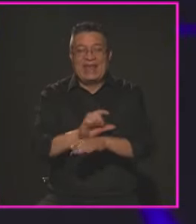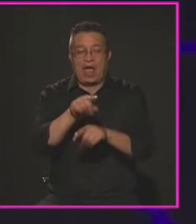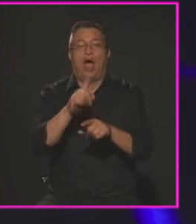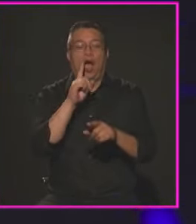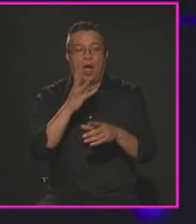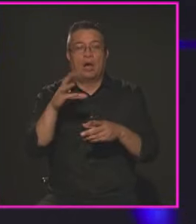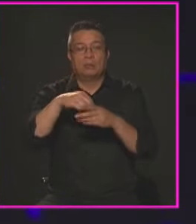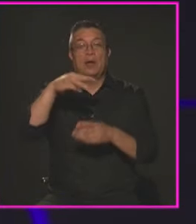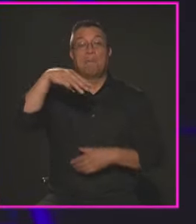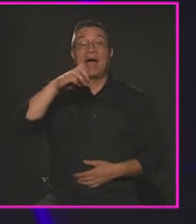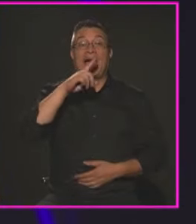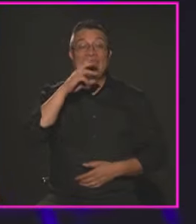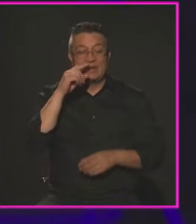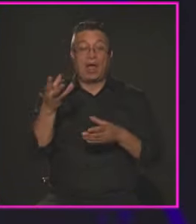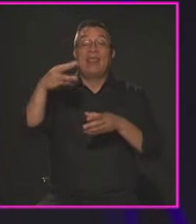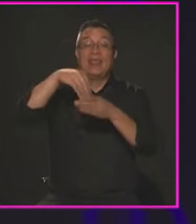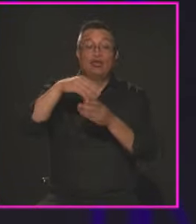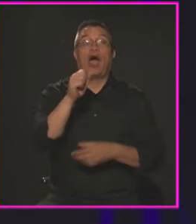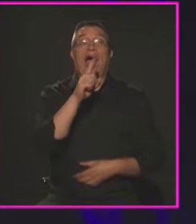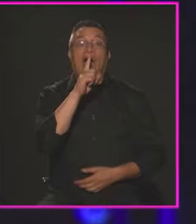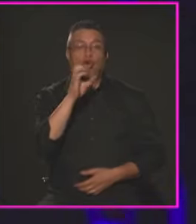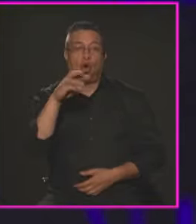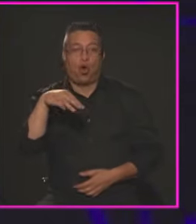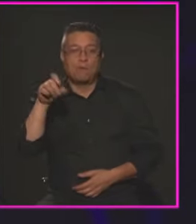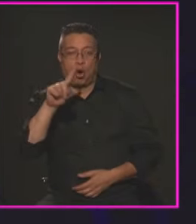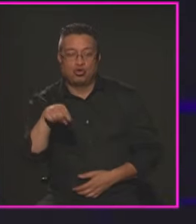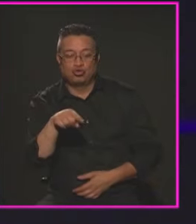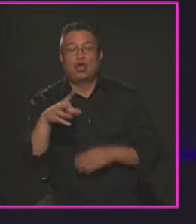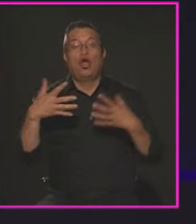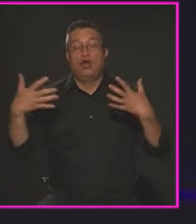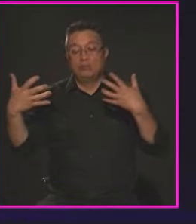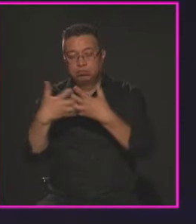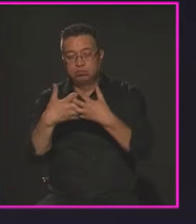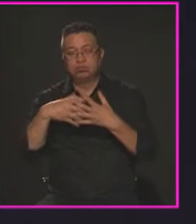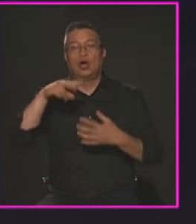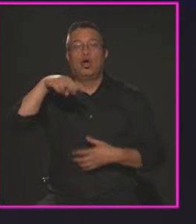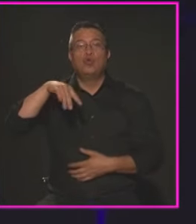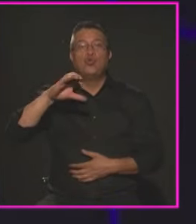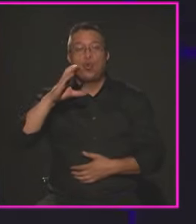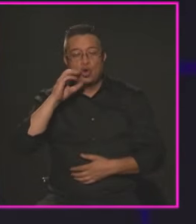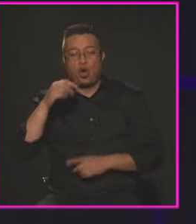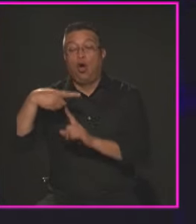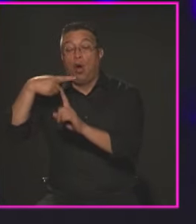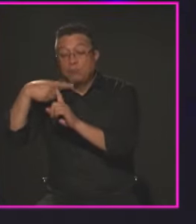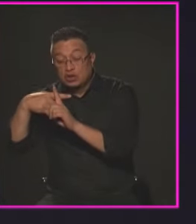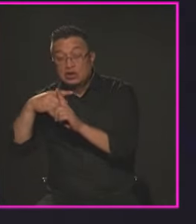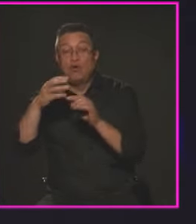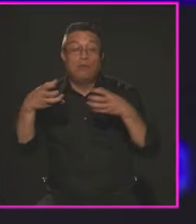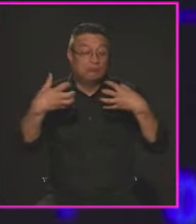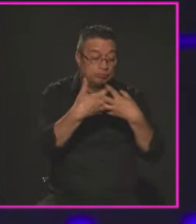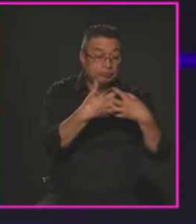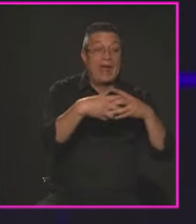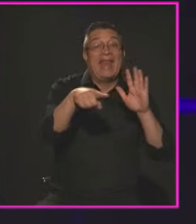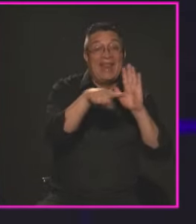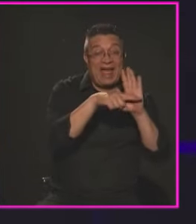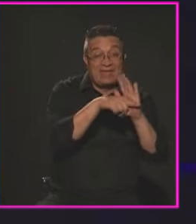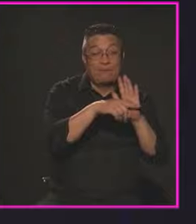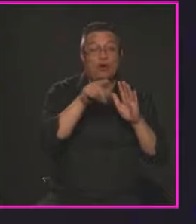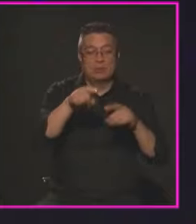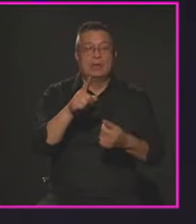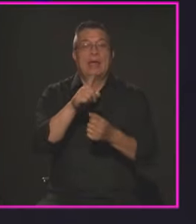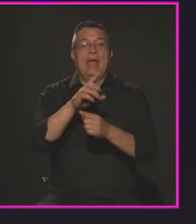of atoms combining positively charged nuclei with negative electrons, occupy discrete energy states